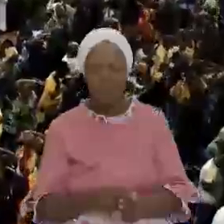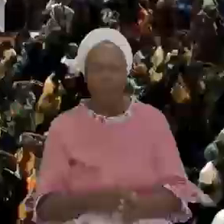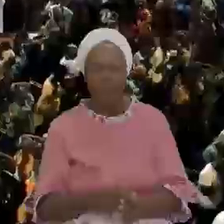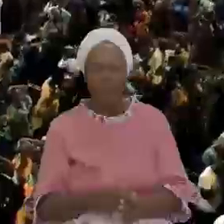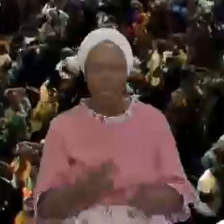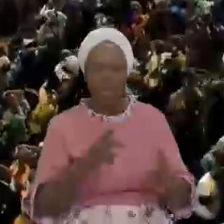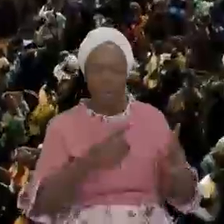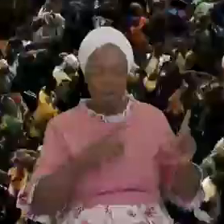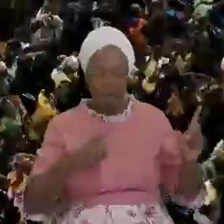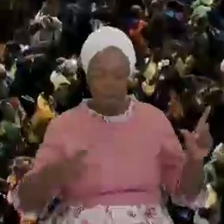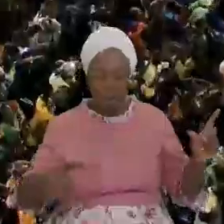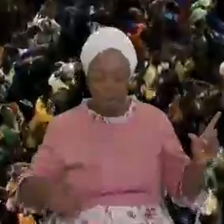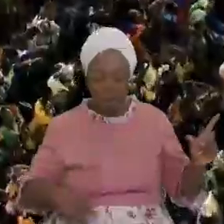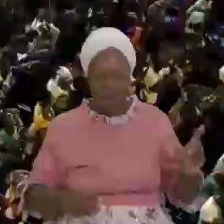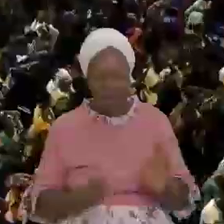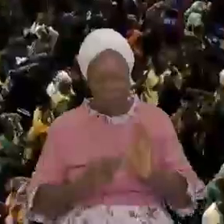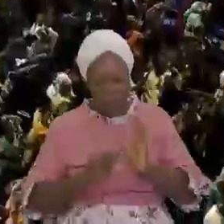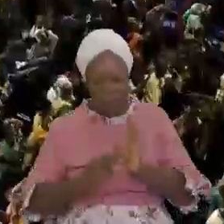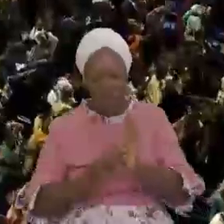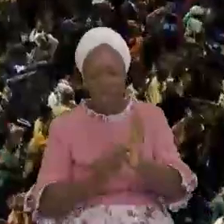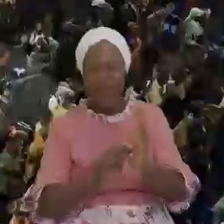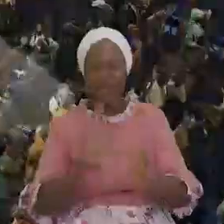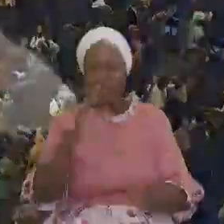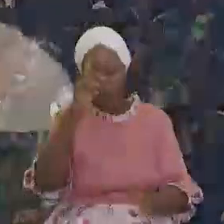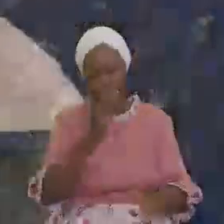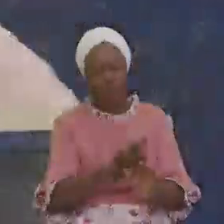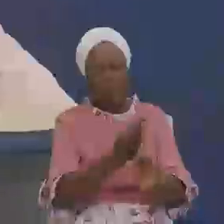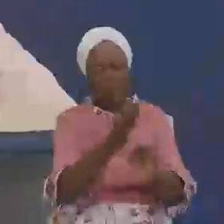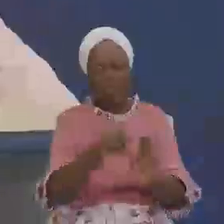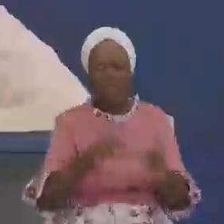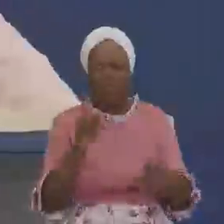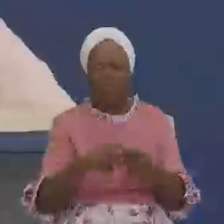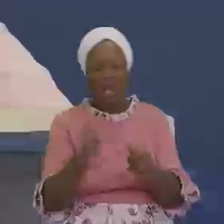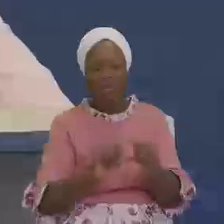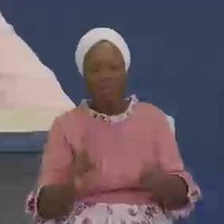Lord, manifest your faithfulness to everyone right now.